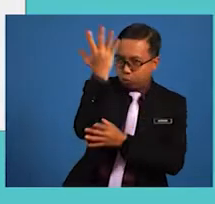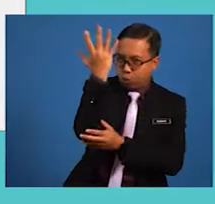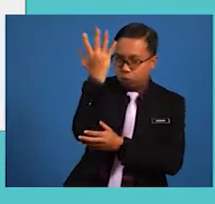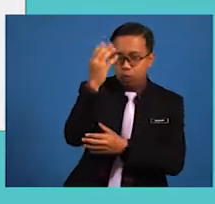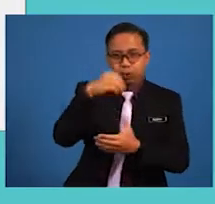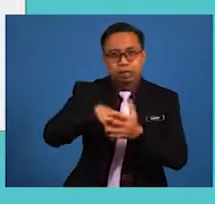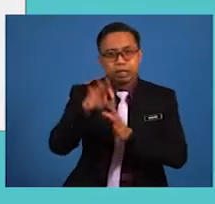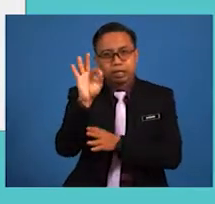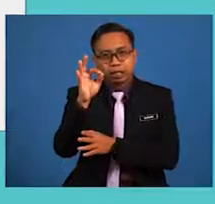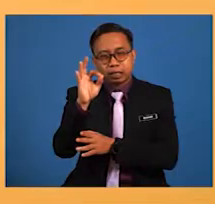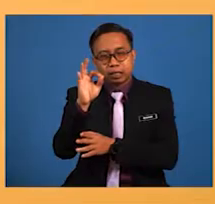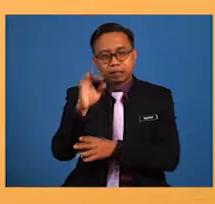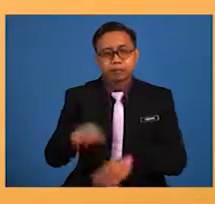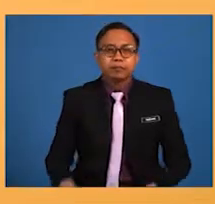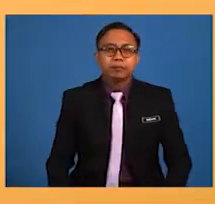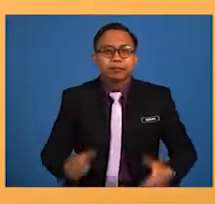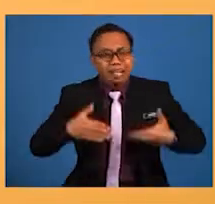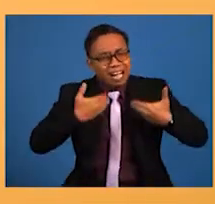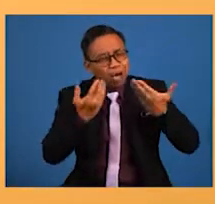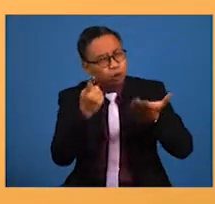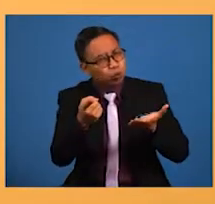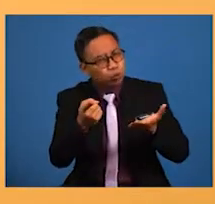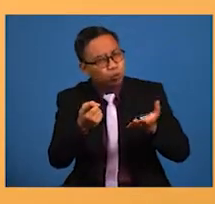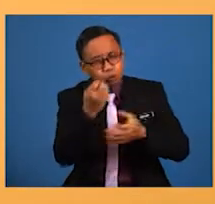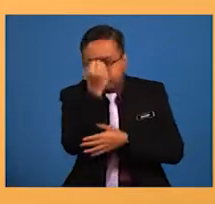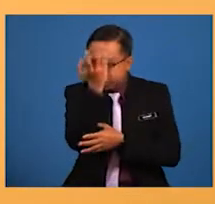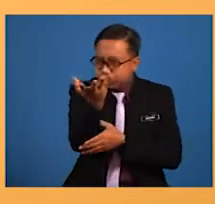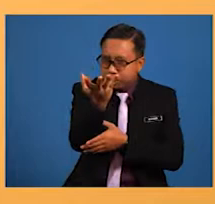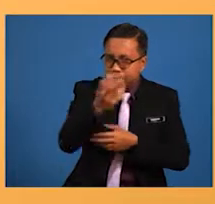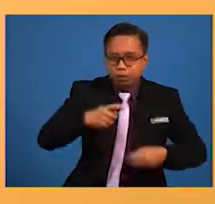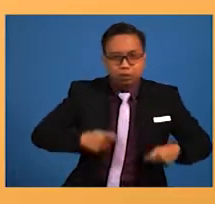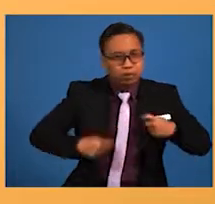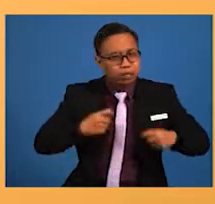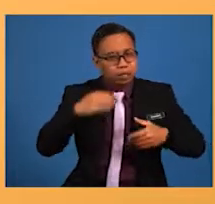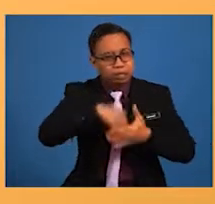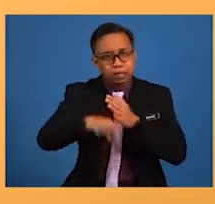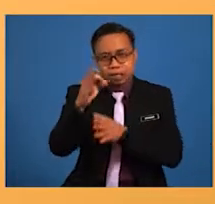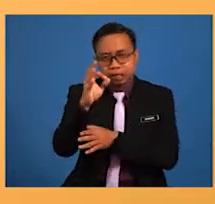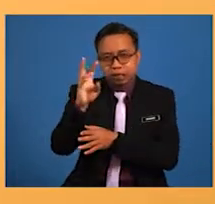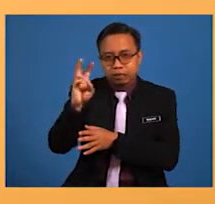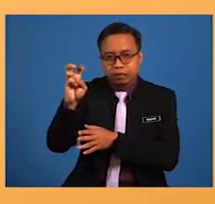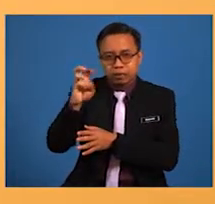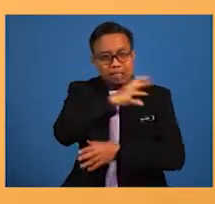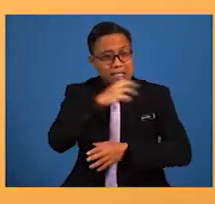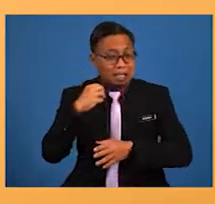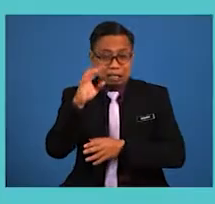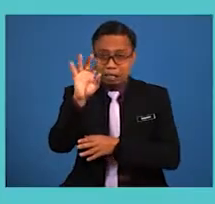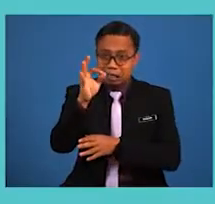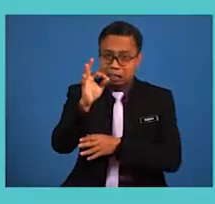120,000. How do you explain the trend movement in 1970 and 1980?